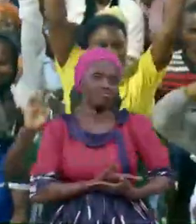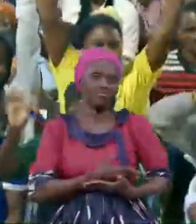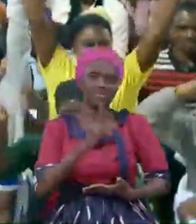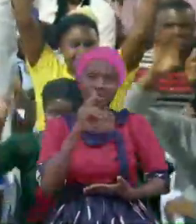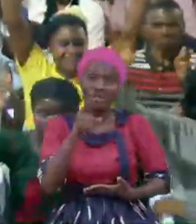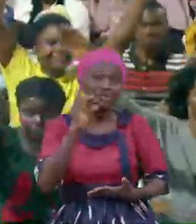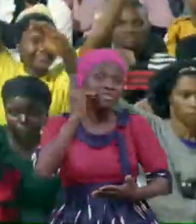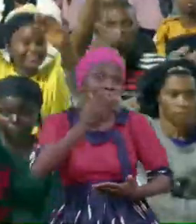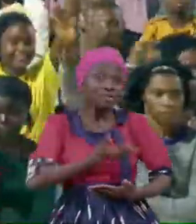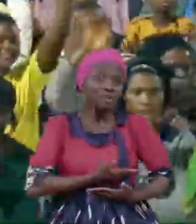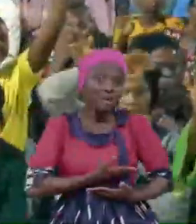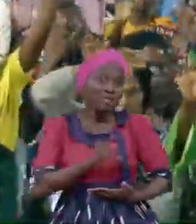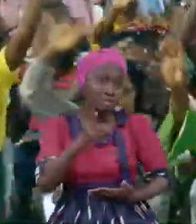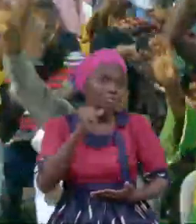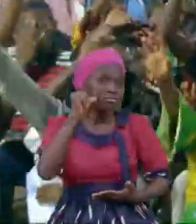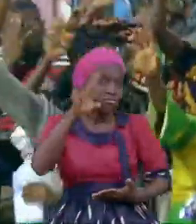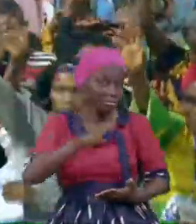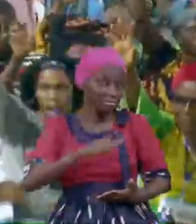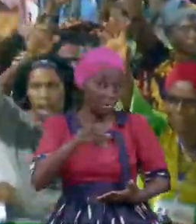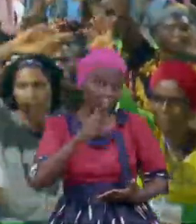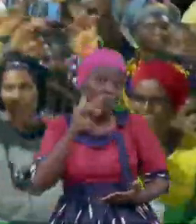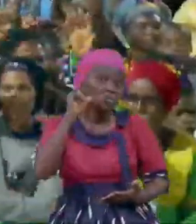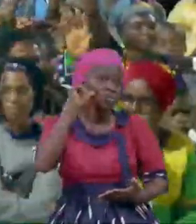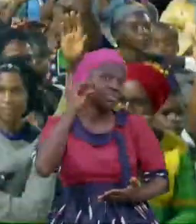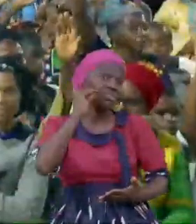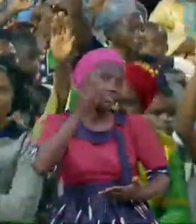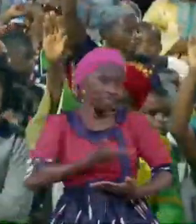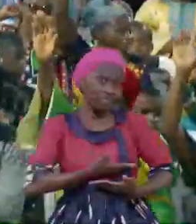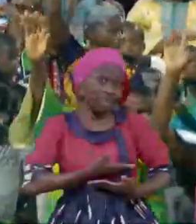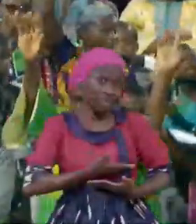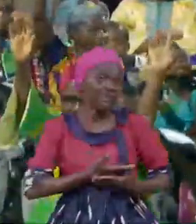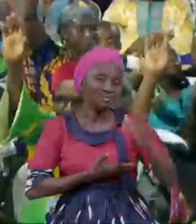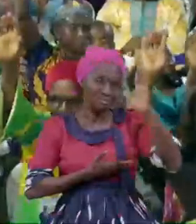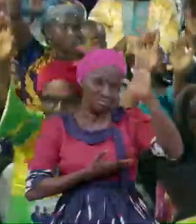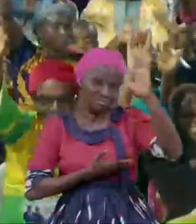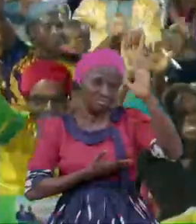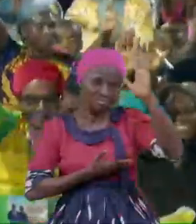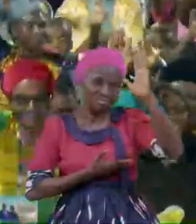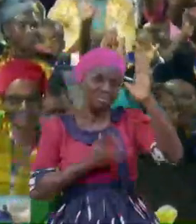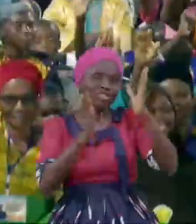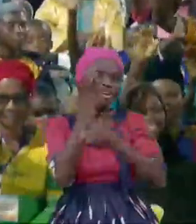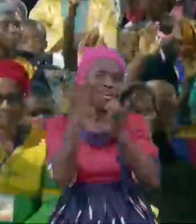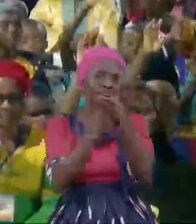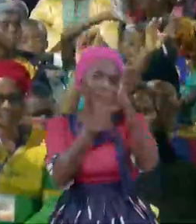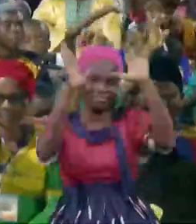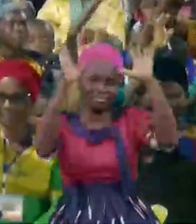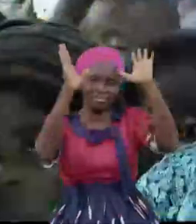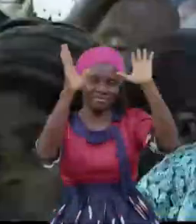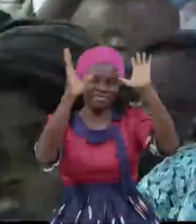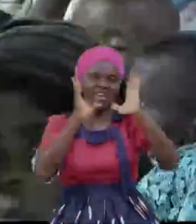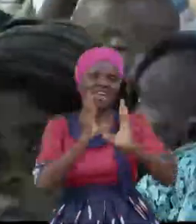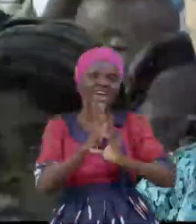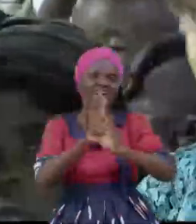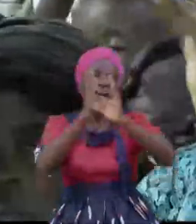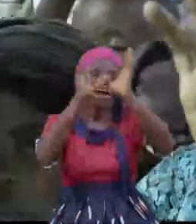Raise up your hand. Any daughters in the house today? Shout it aloud if you are there.